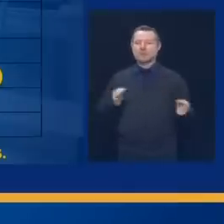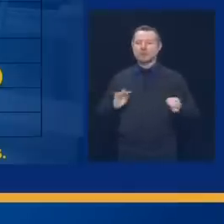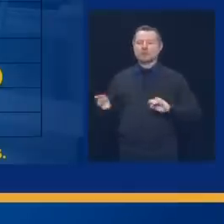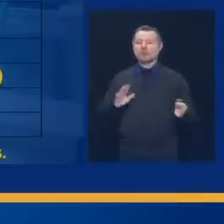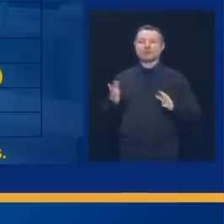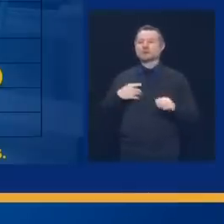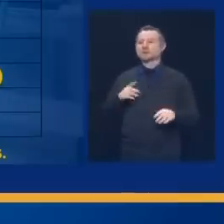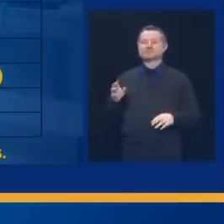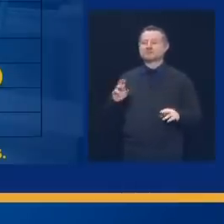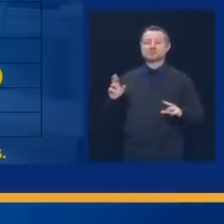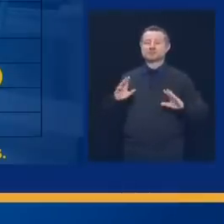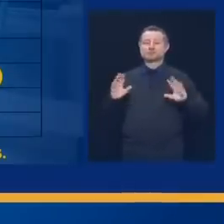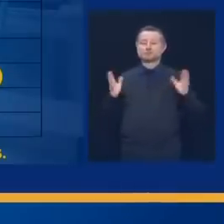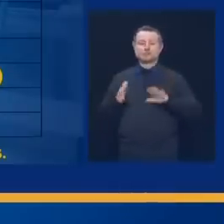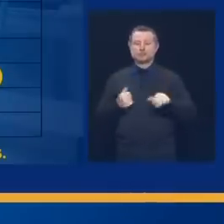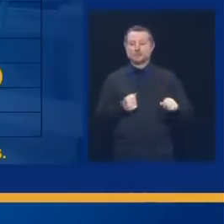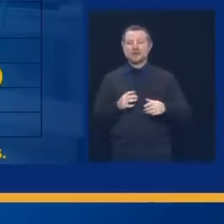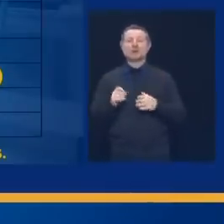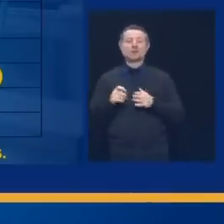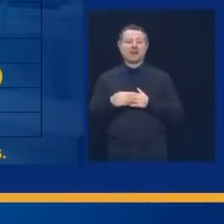and lead forward.